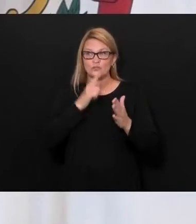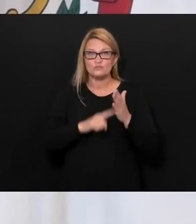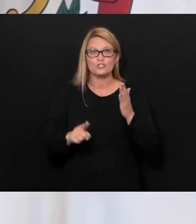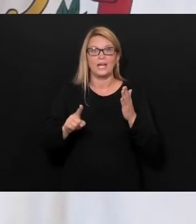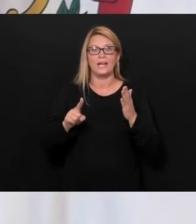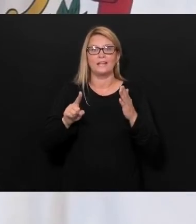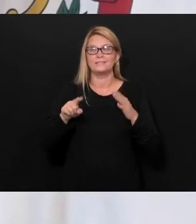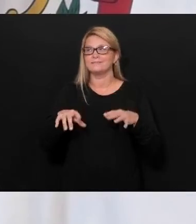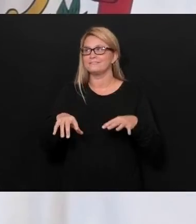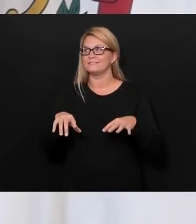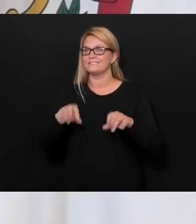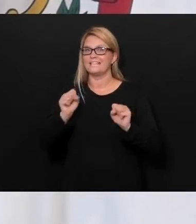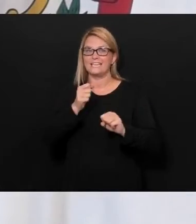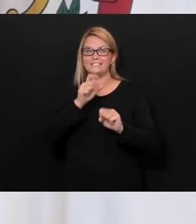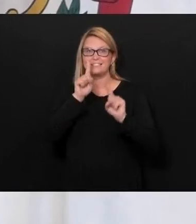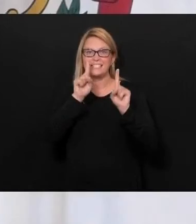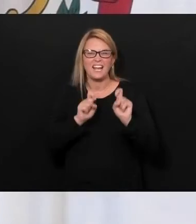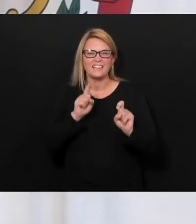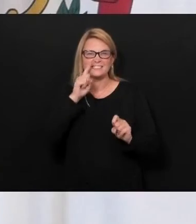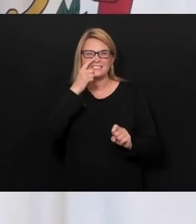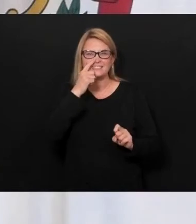and get a test and whatever it may be.